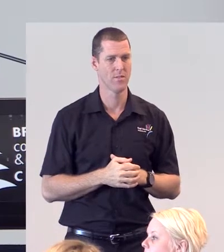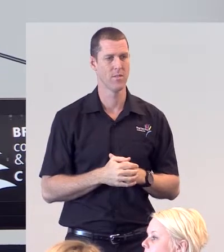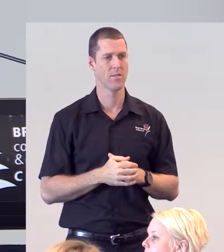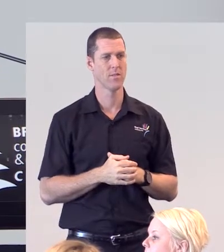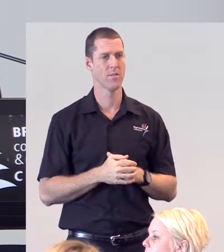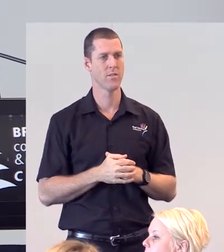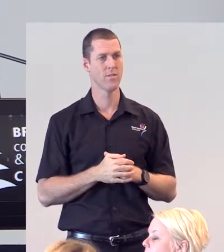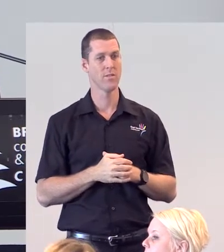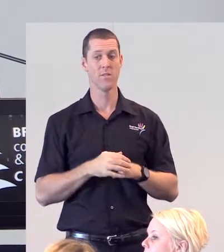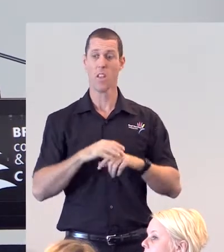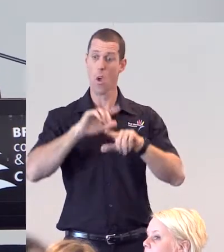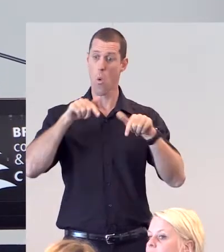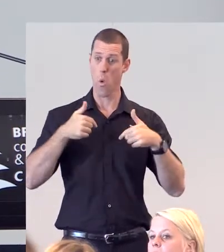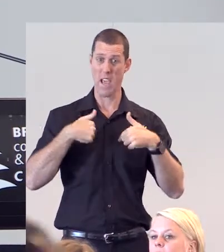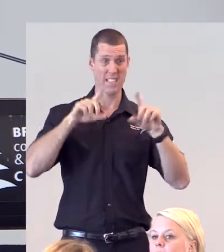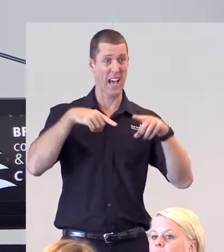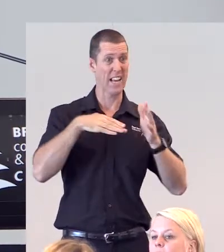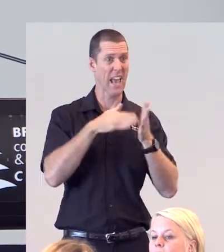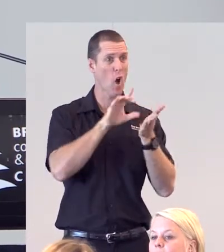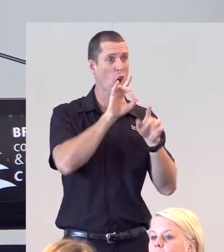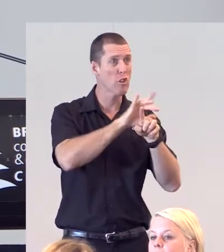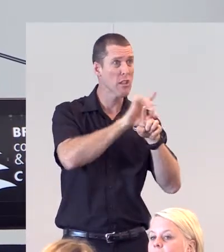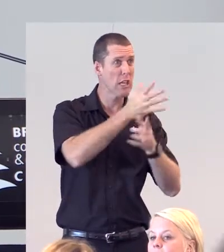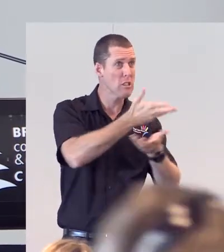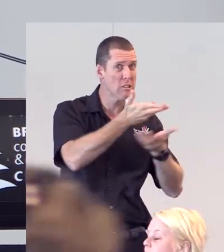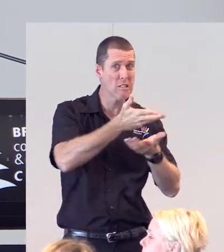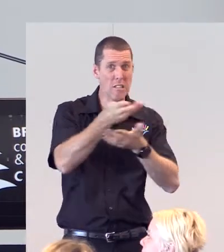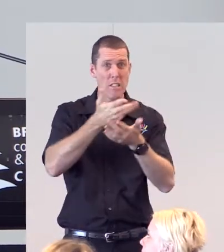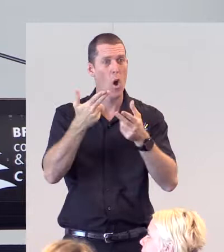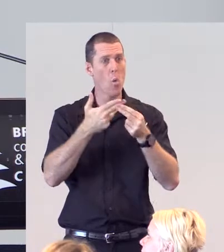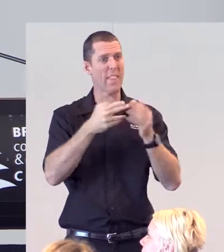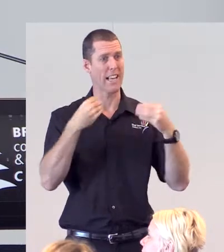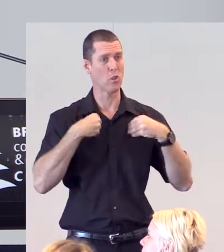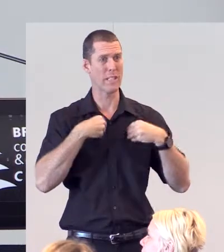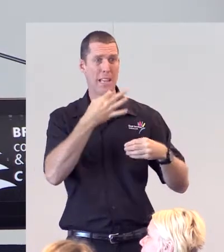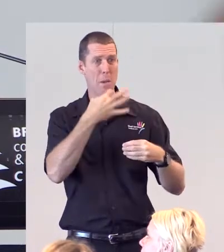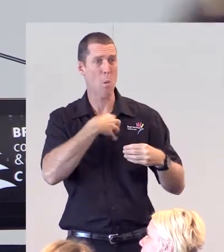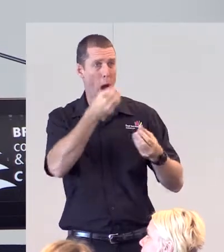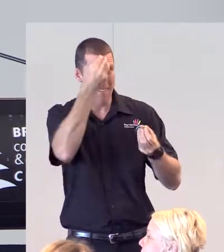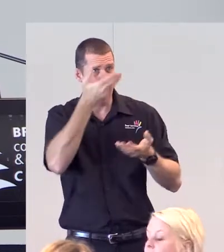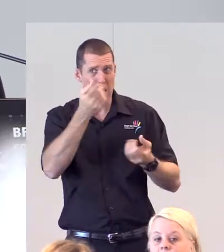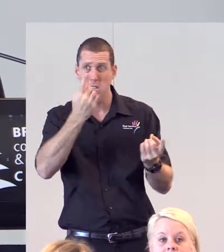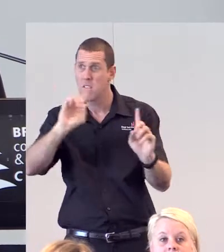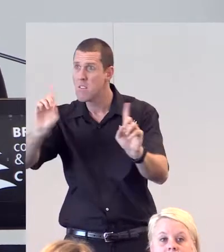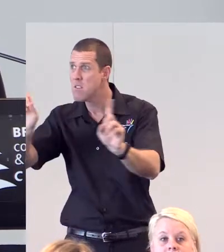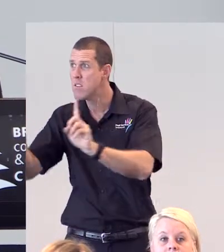We have been starting consultations with industry to fill this out a bit more and to give that advice, but what we have been doing is with